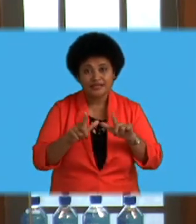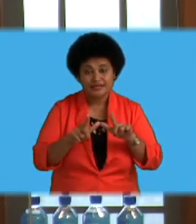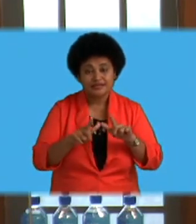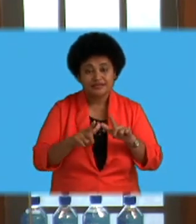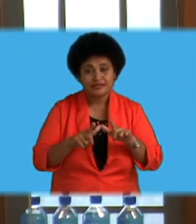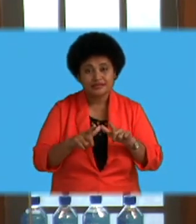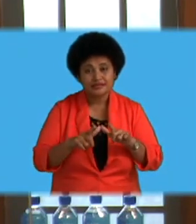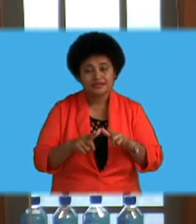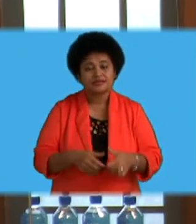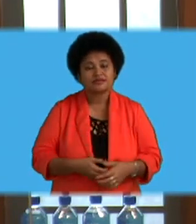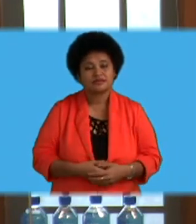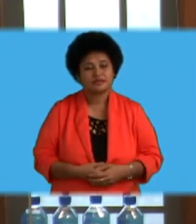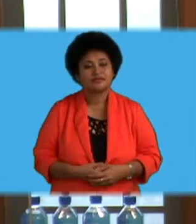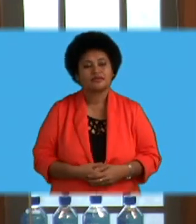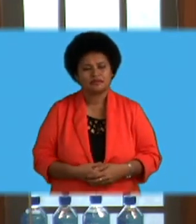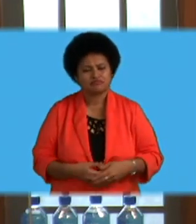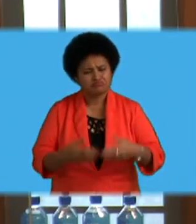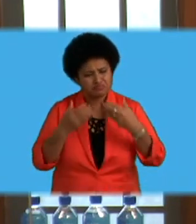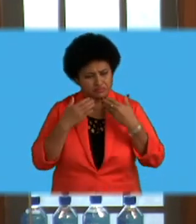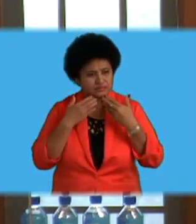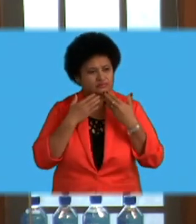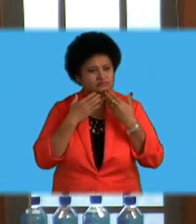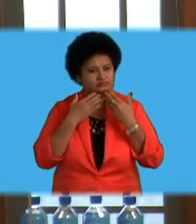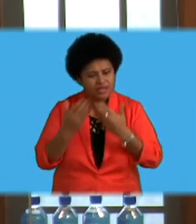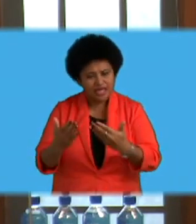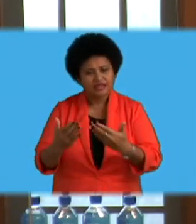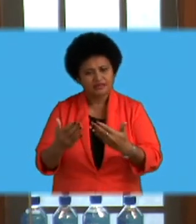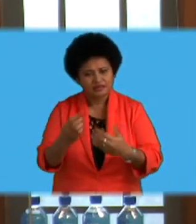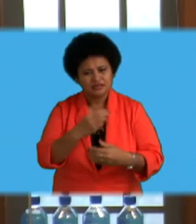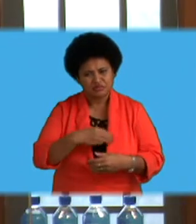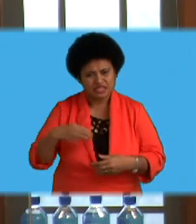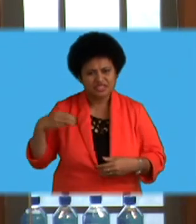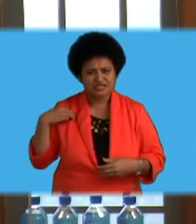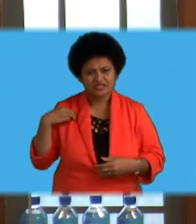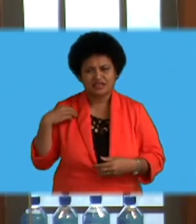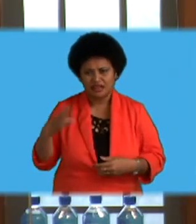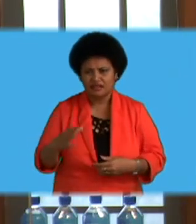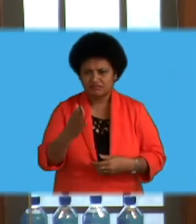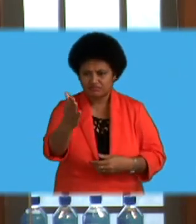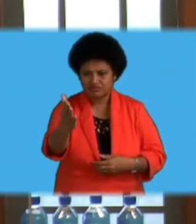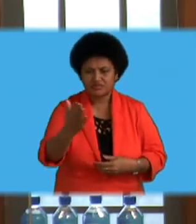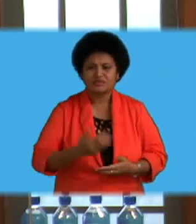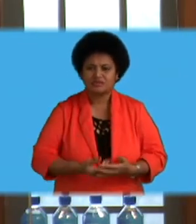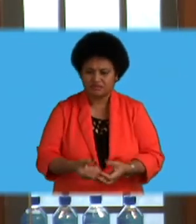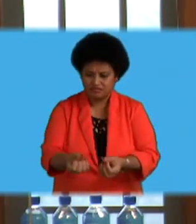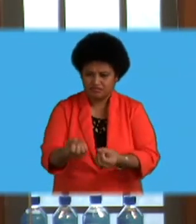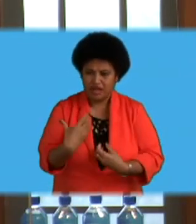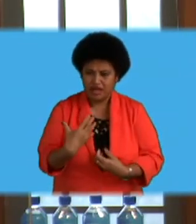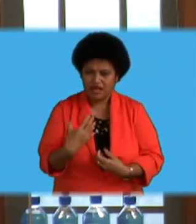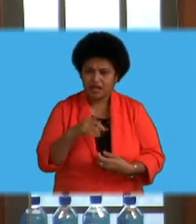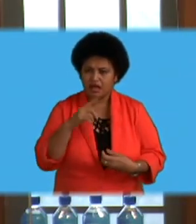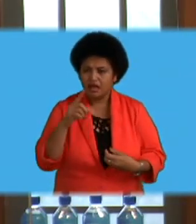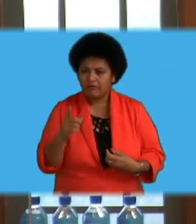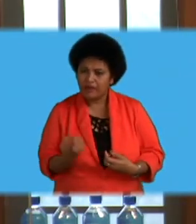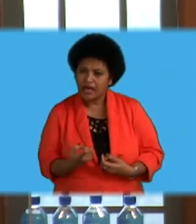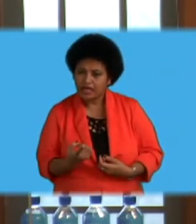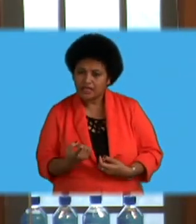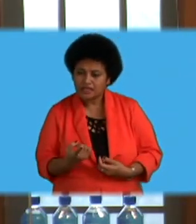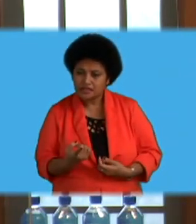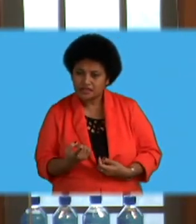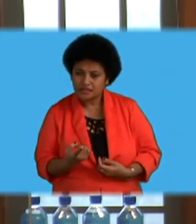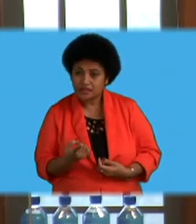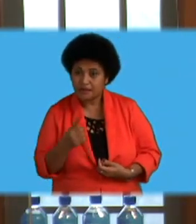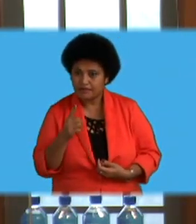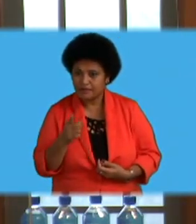I thank the Minister for his explanation, but unfortunately, not all